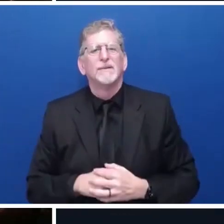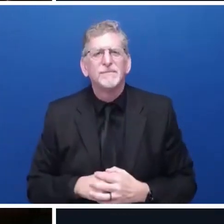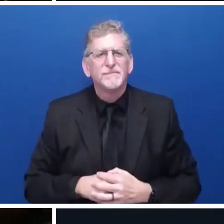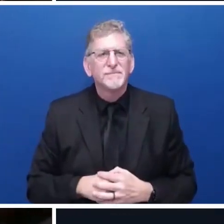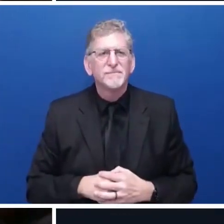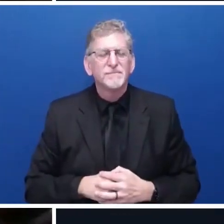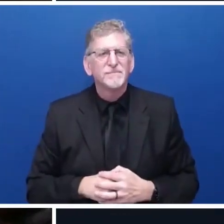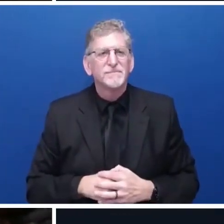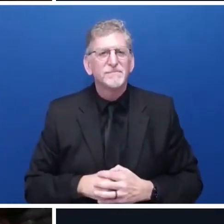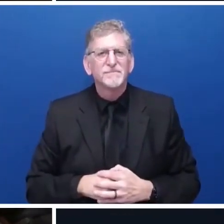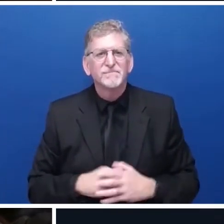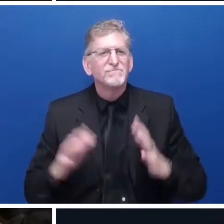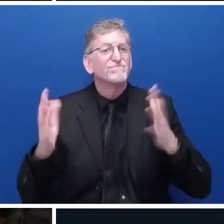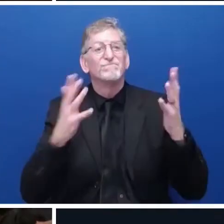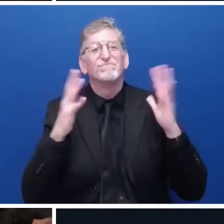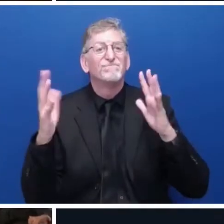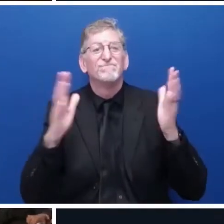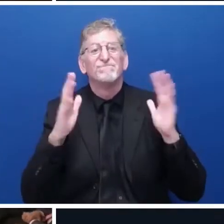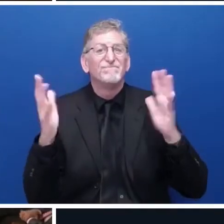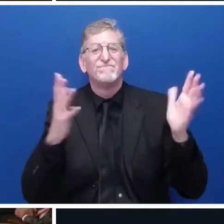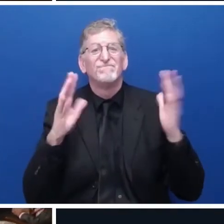Right?